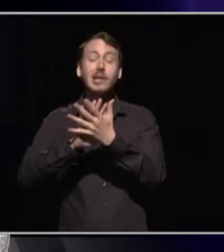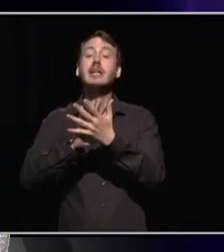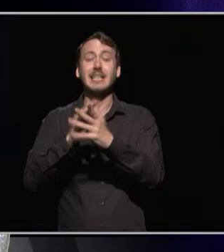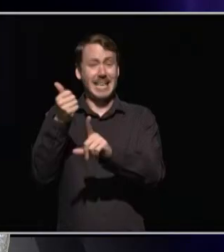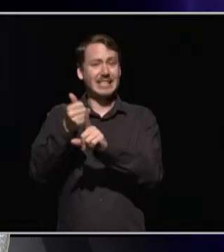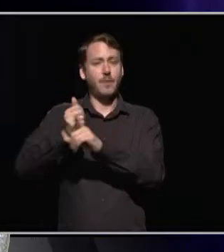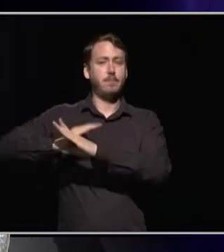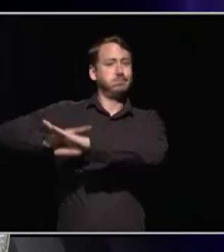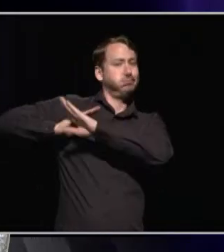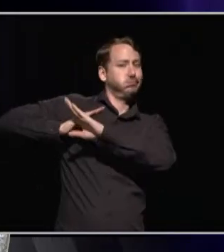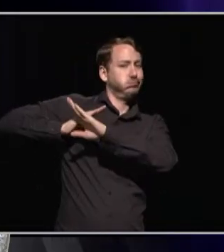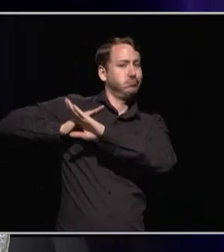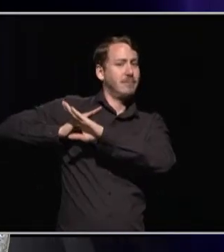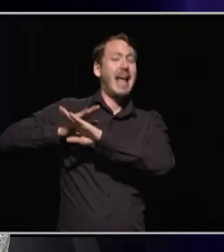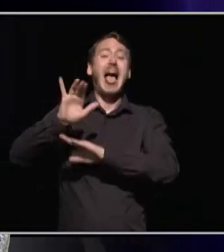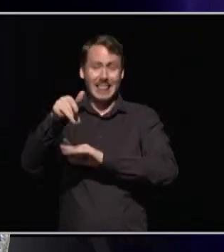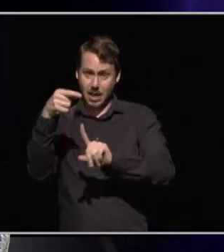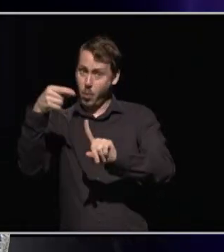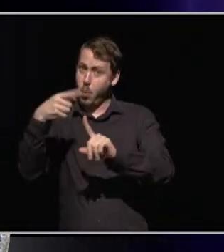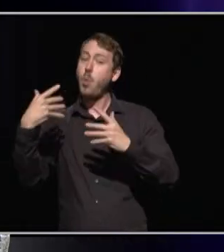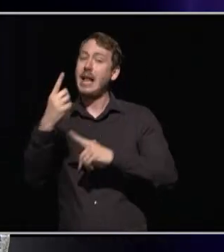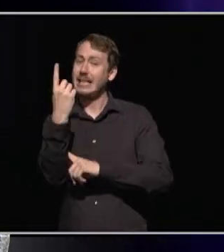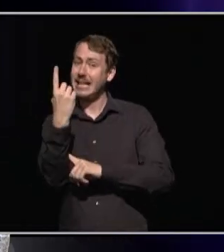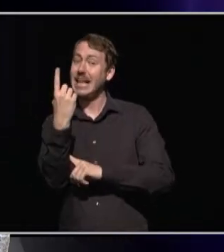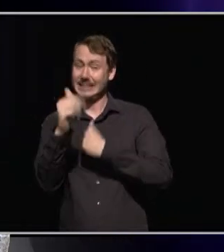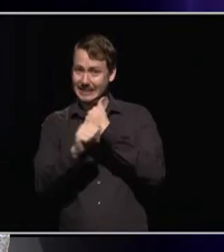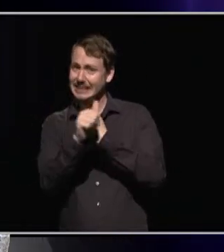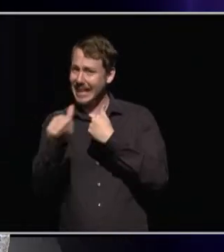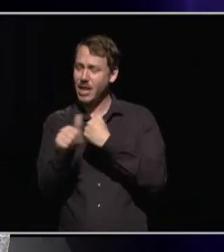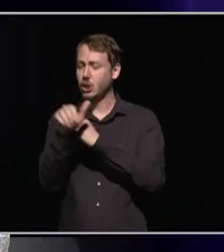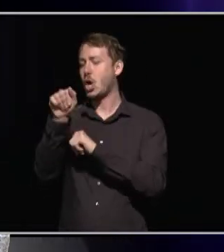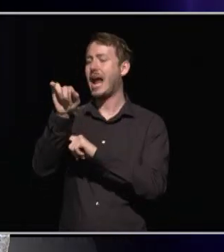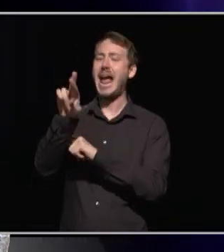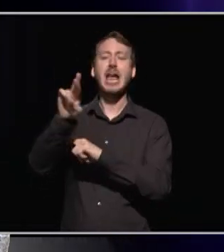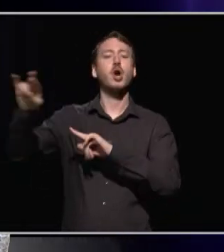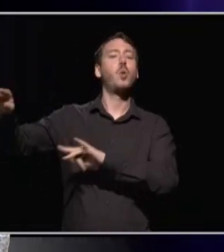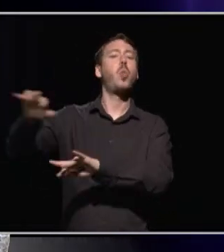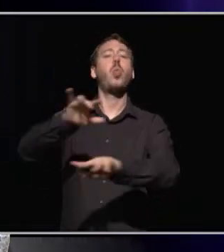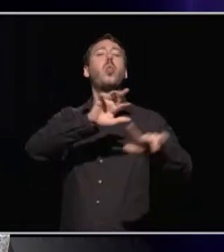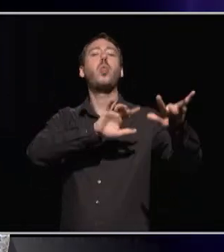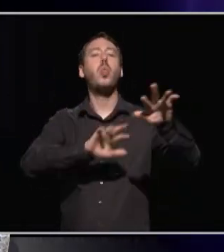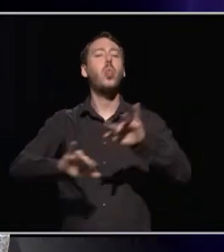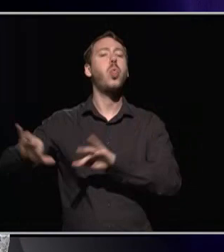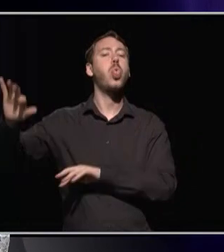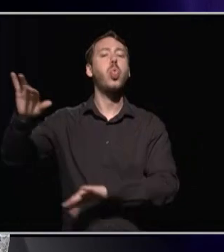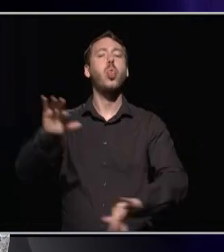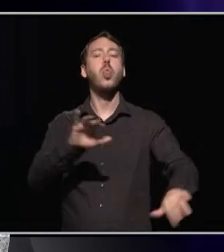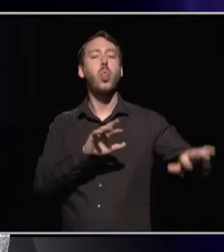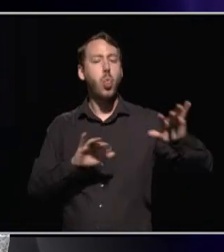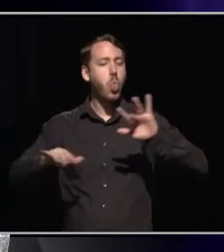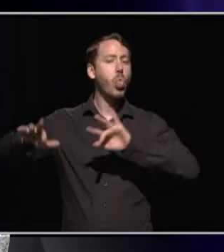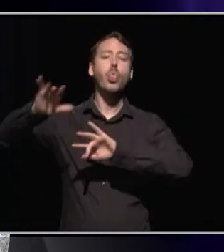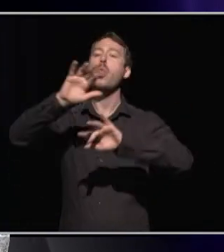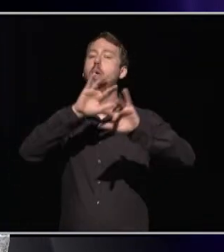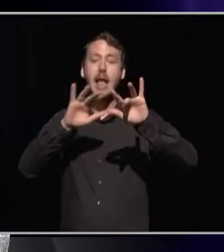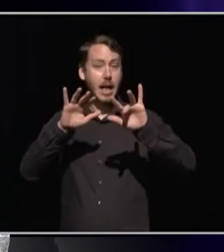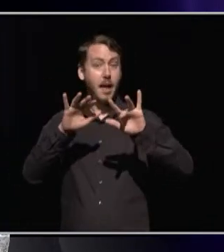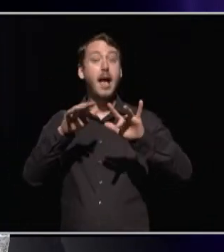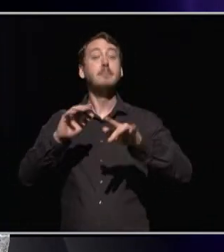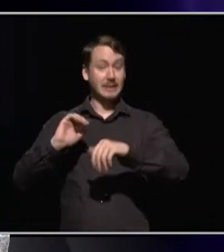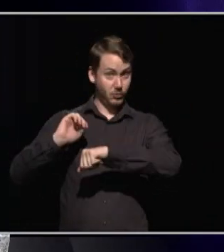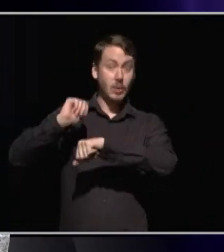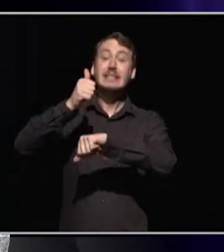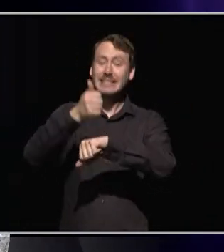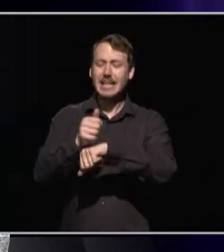is the airflow within a building. It's about a $1.7 million expenditure, and we'll be